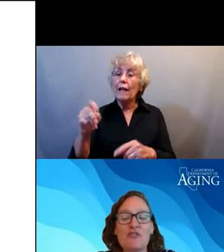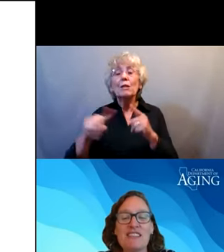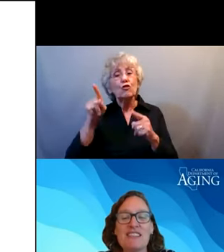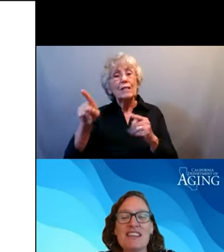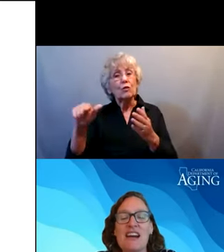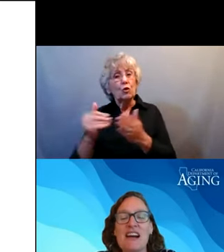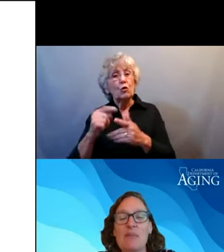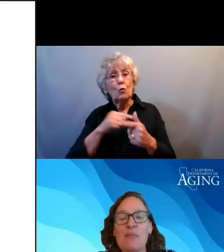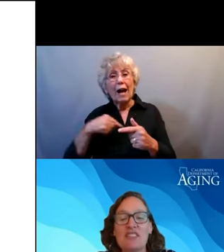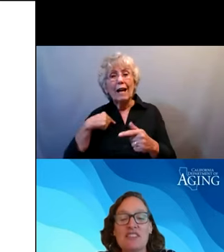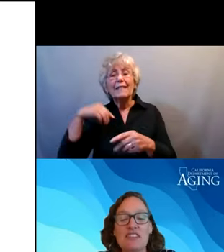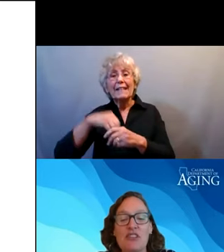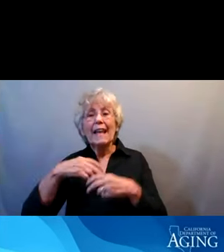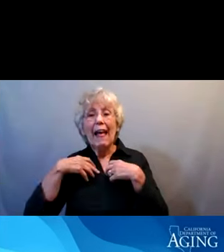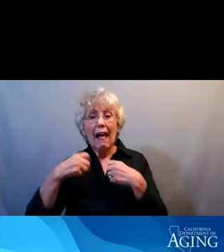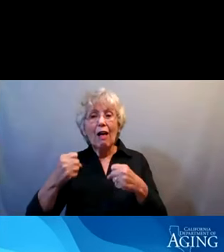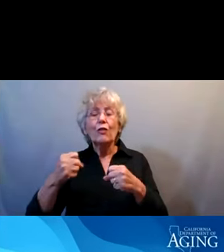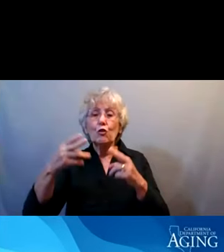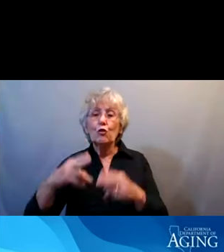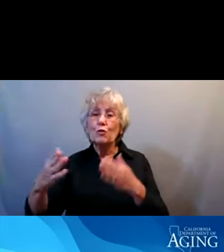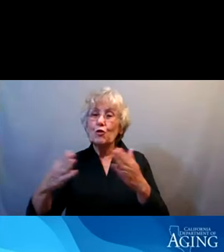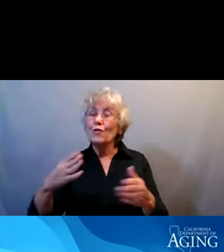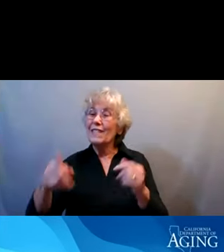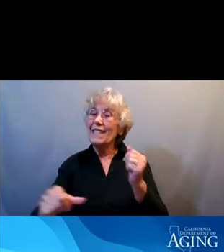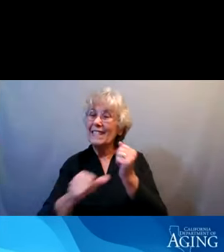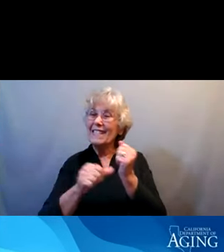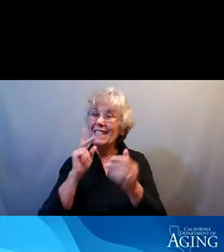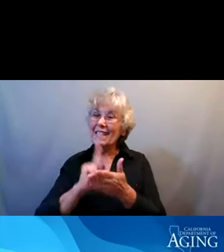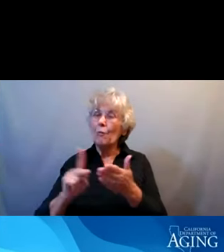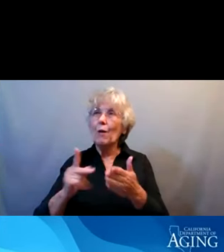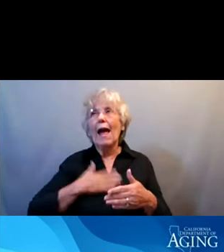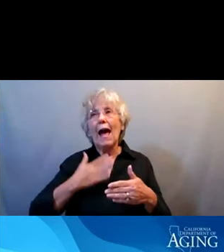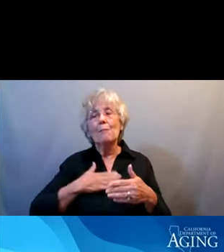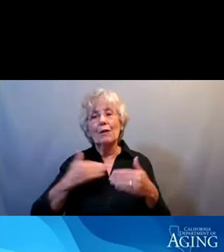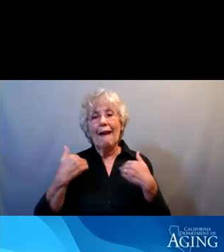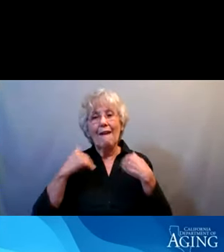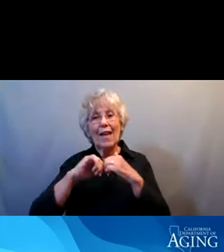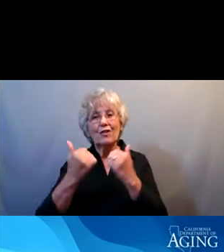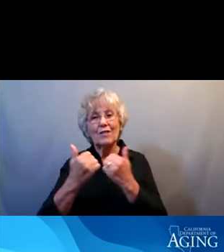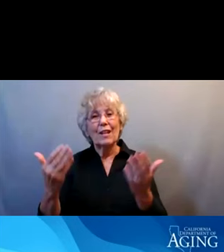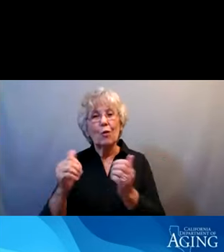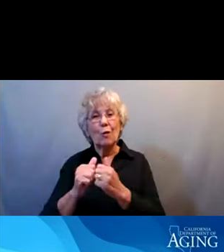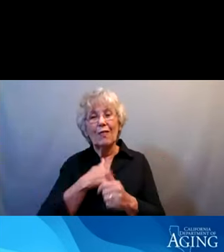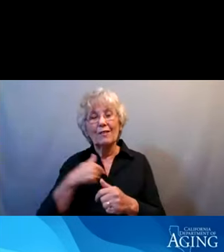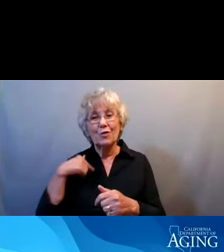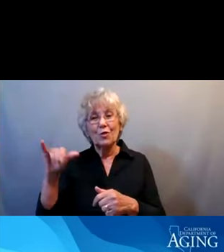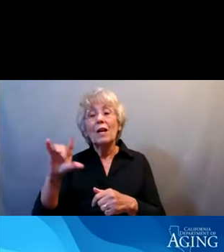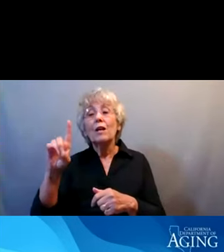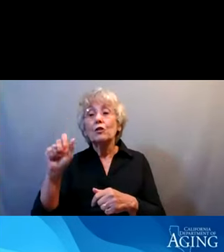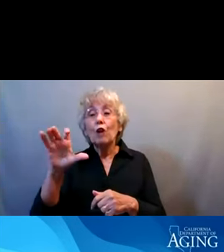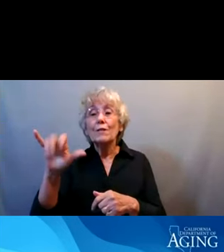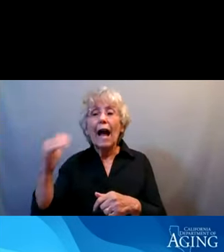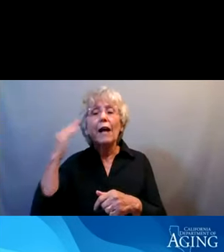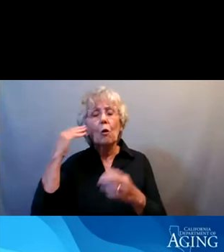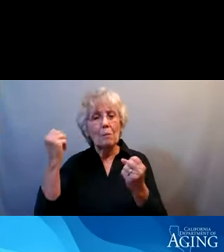Human Services Assistant Secretary. So we're very delighted to have agency with us as well. Darcy, I know there is a lot happening